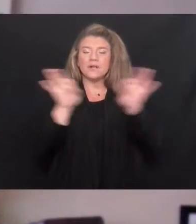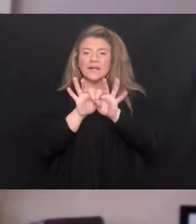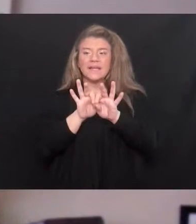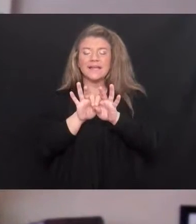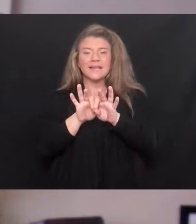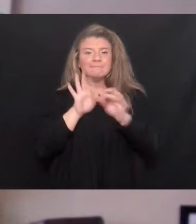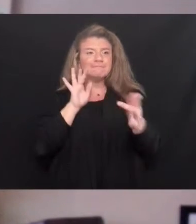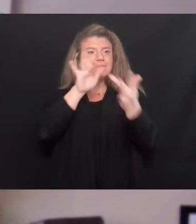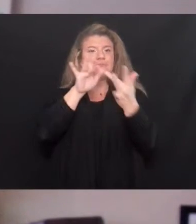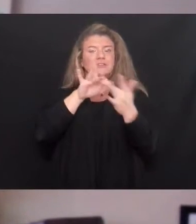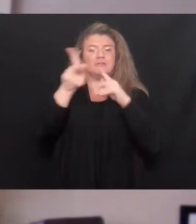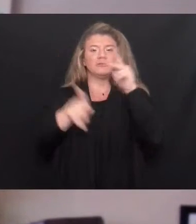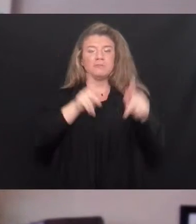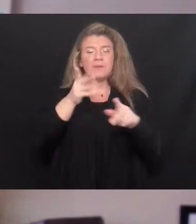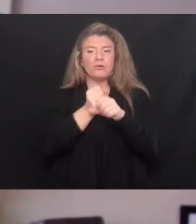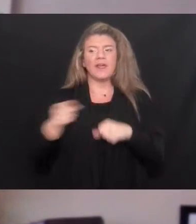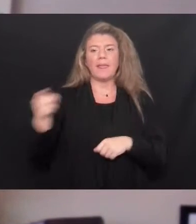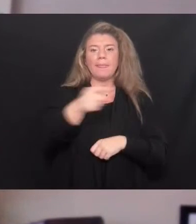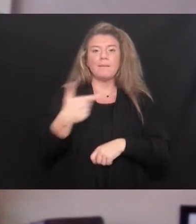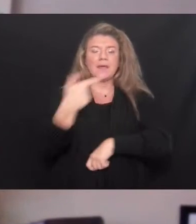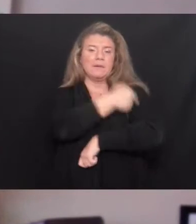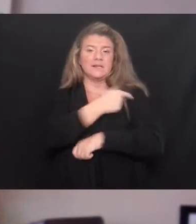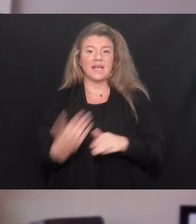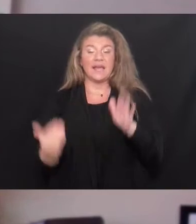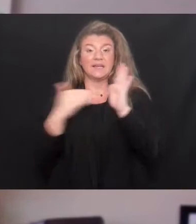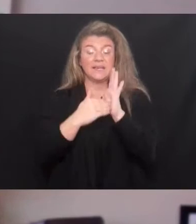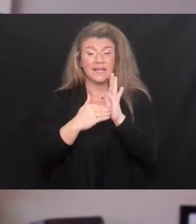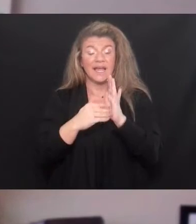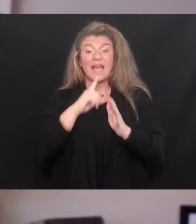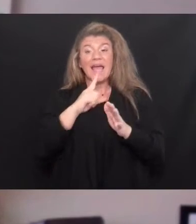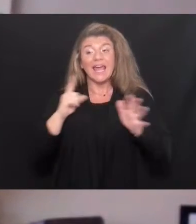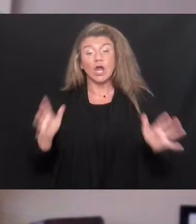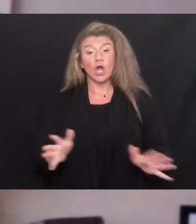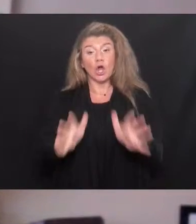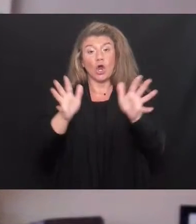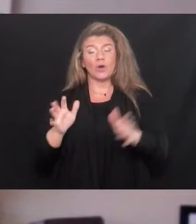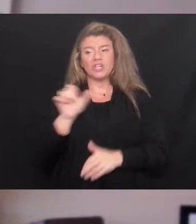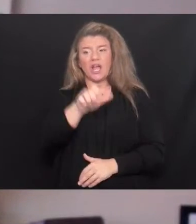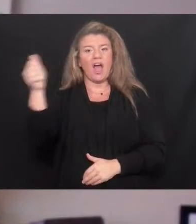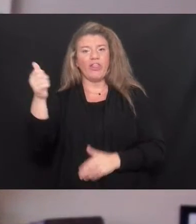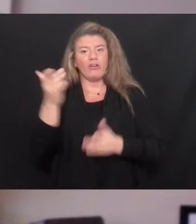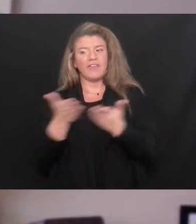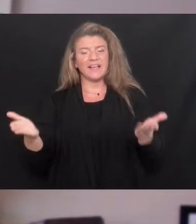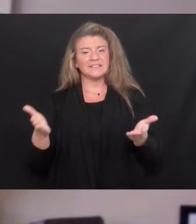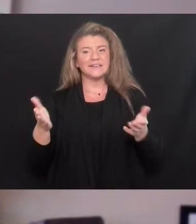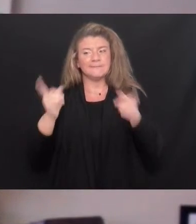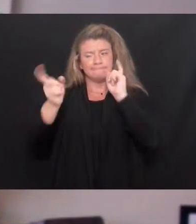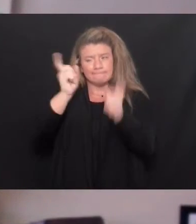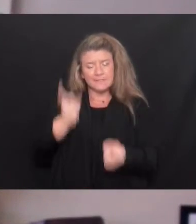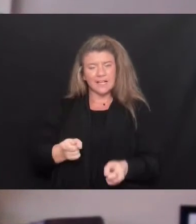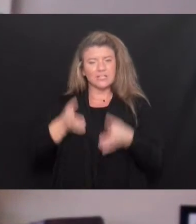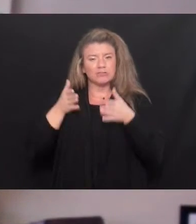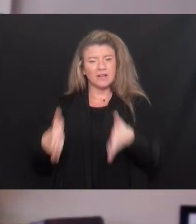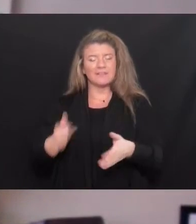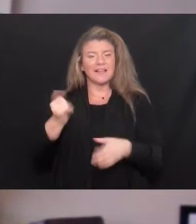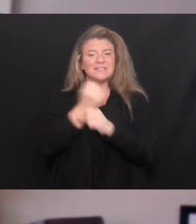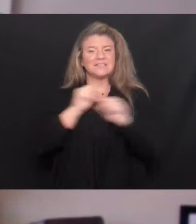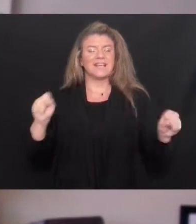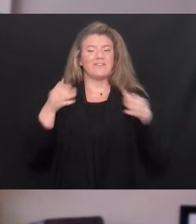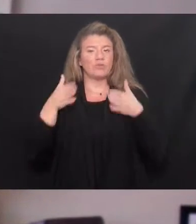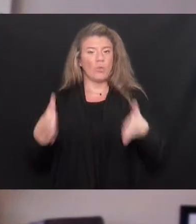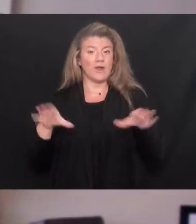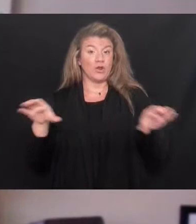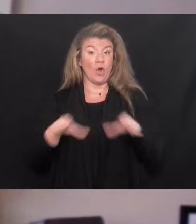these people to immunize them again, and then encouraging other layered mitigation strategies. I think it's the safest way we can go right